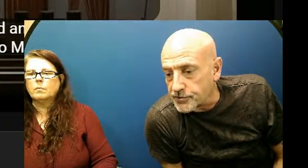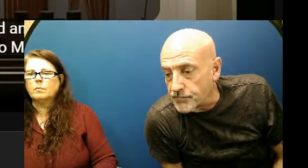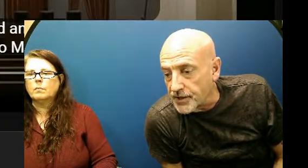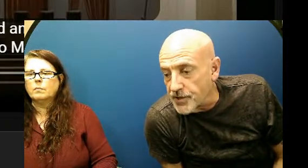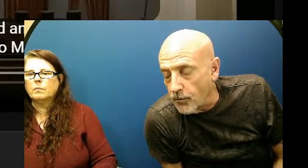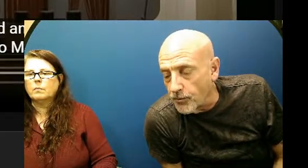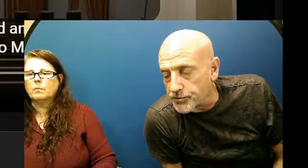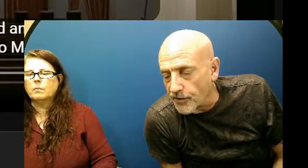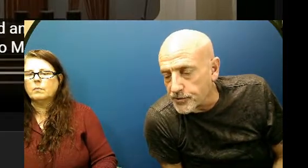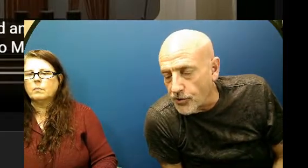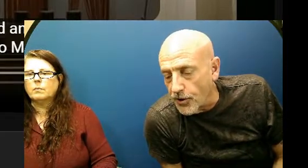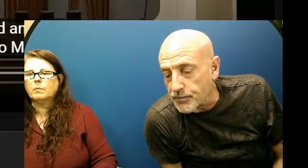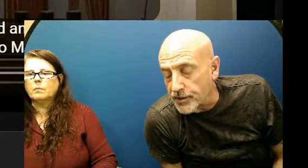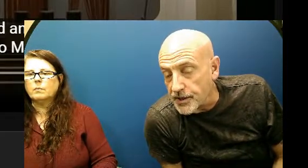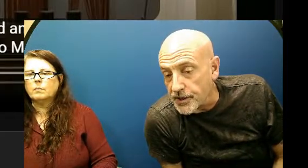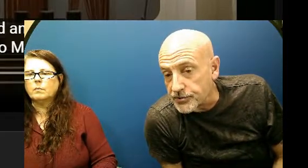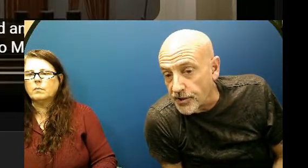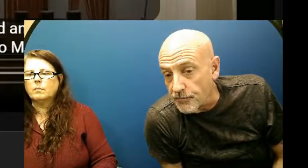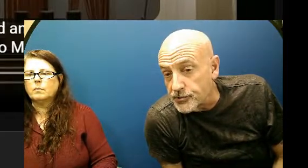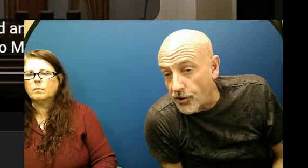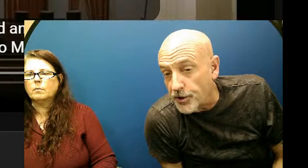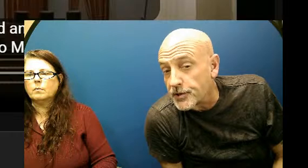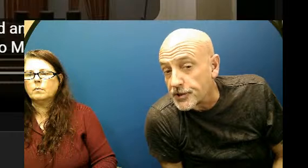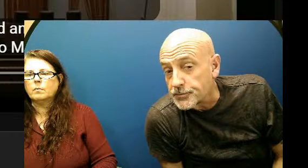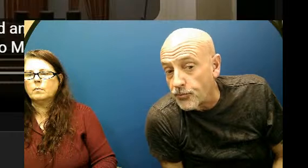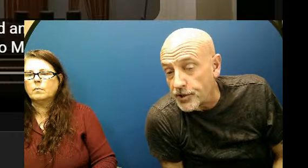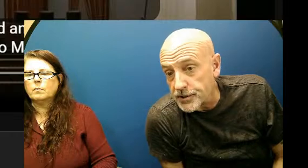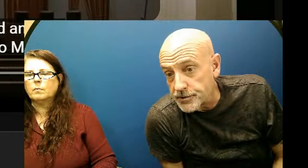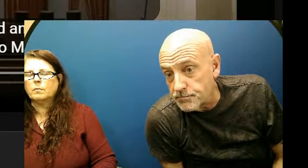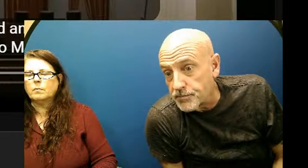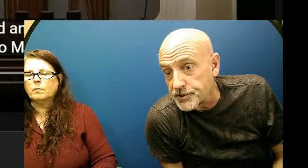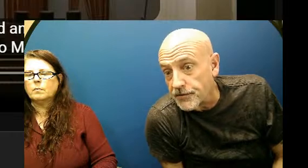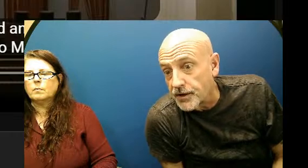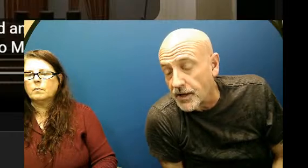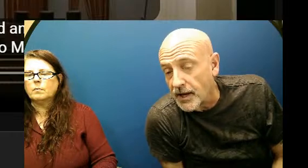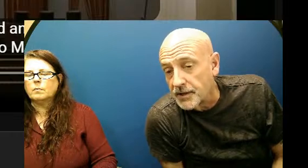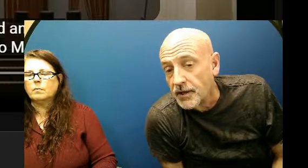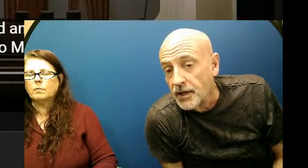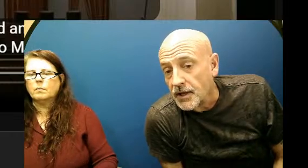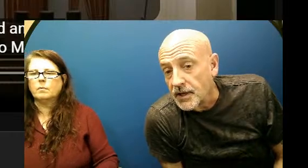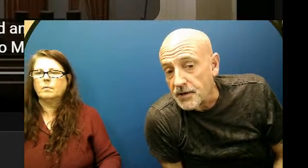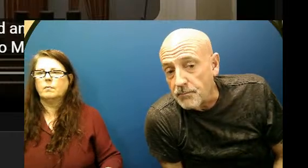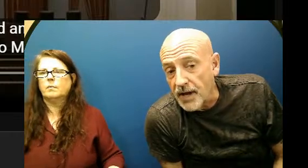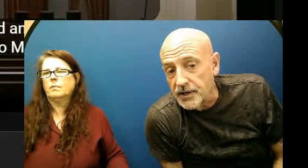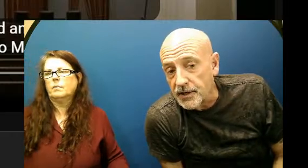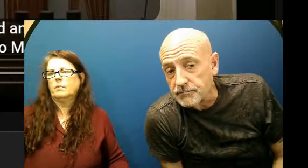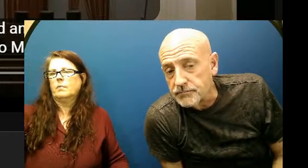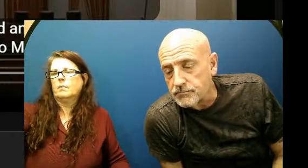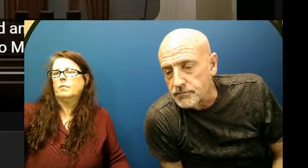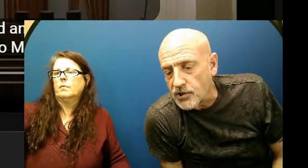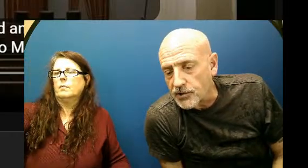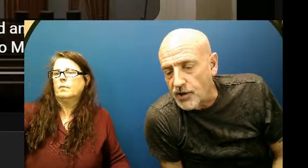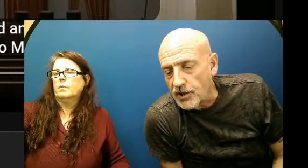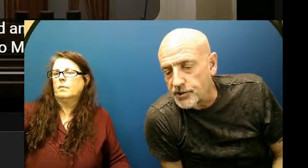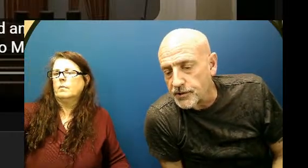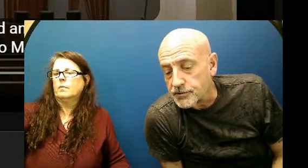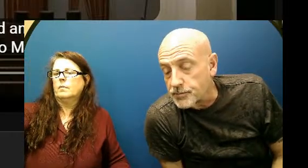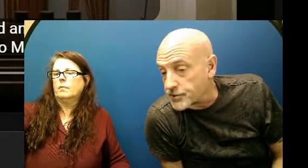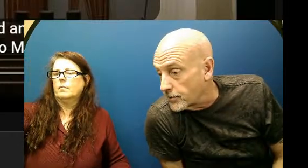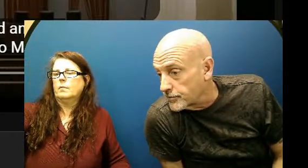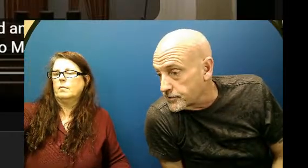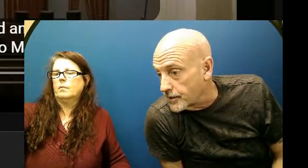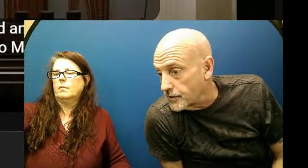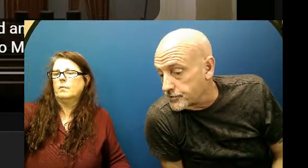what the government's argument is. The government's argument is pretty specific, and anybody in technology,